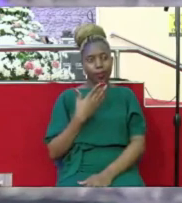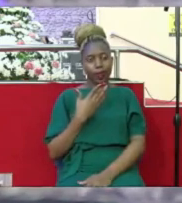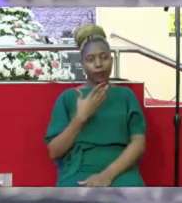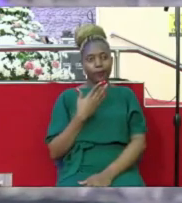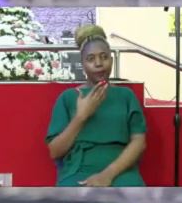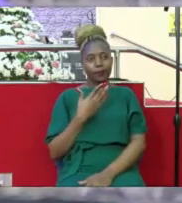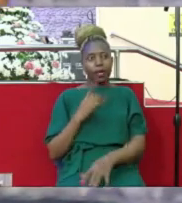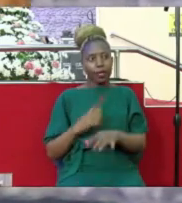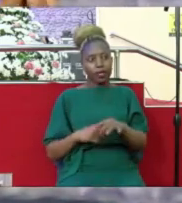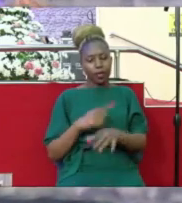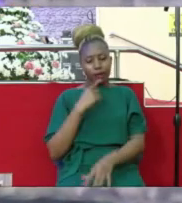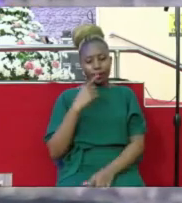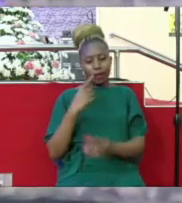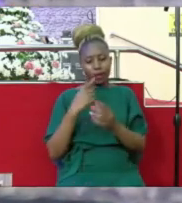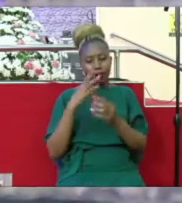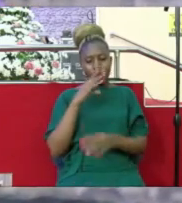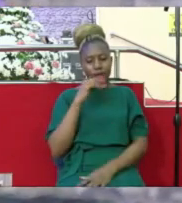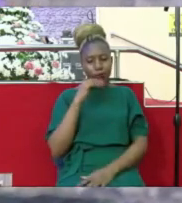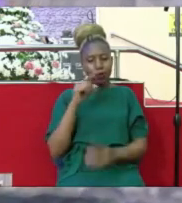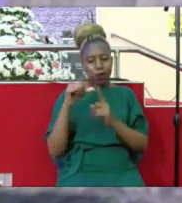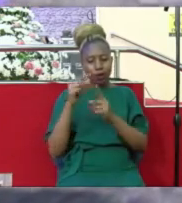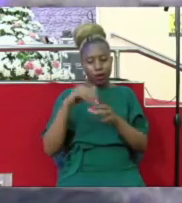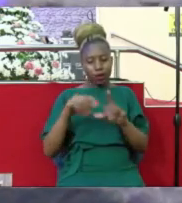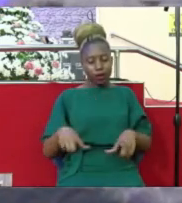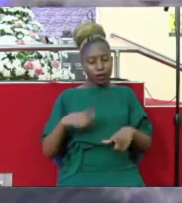when he spoke that word over my life,